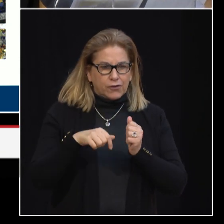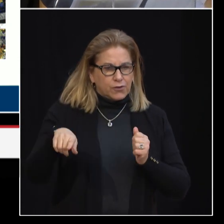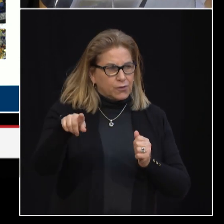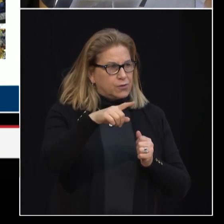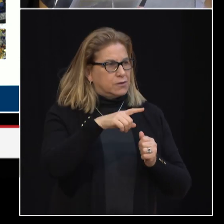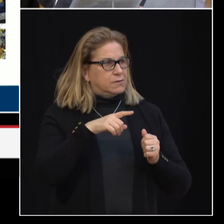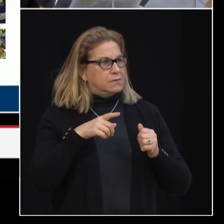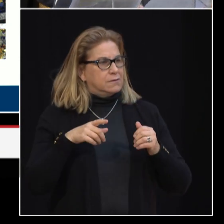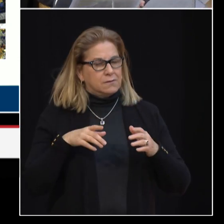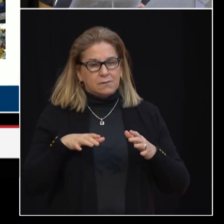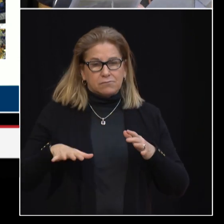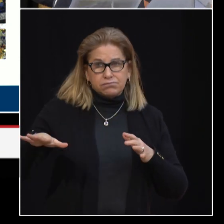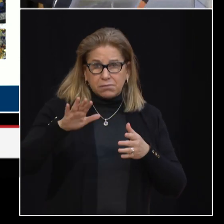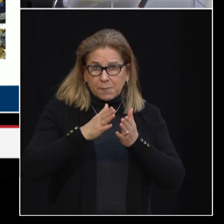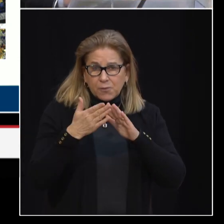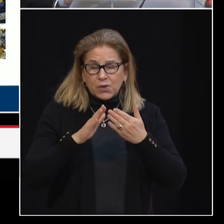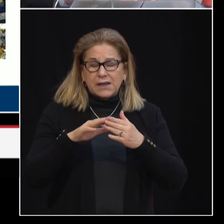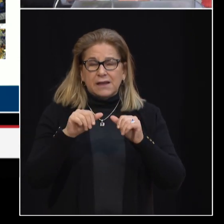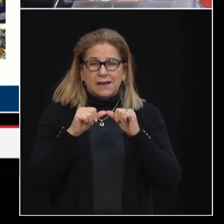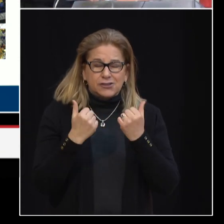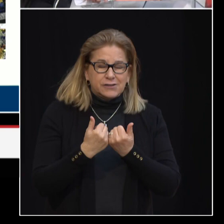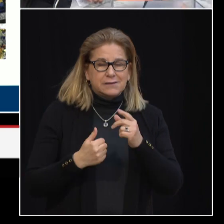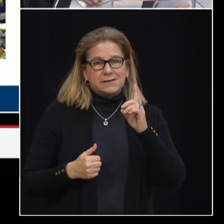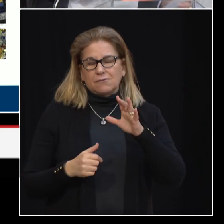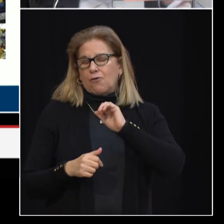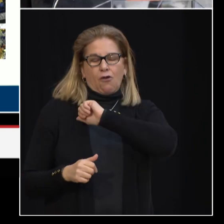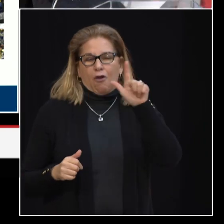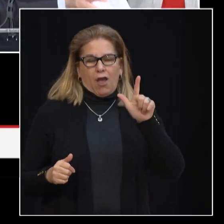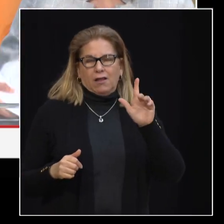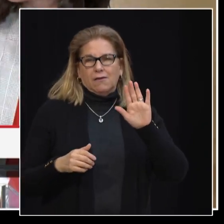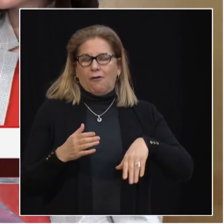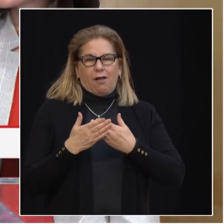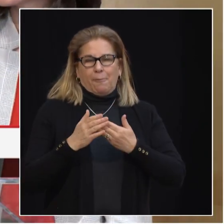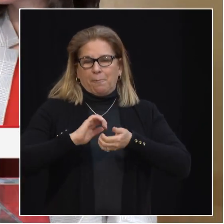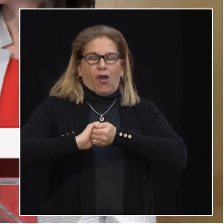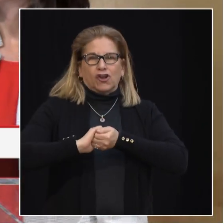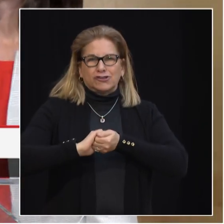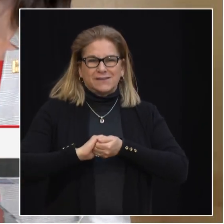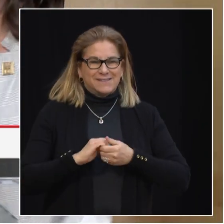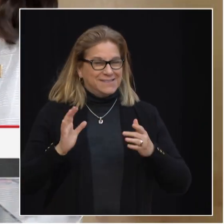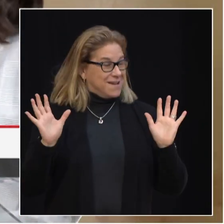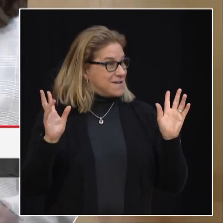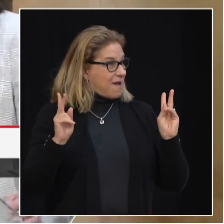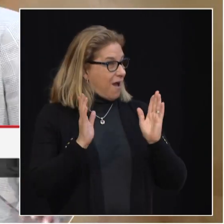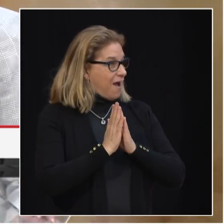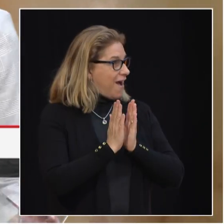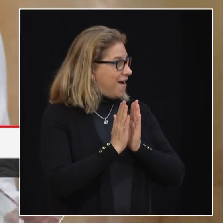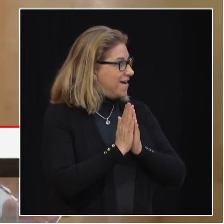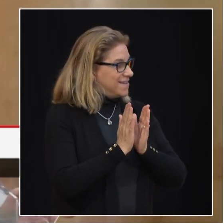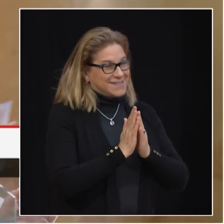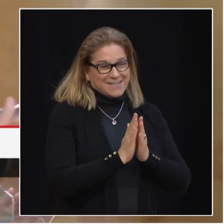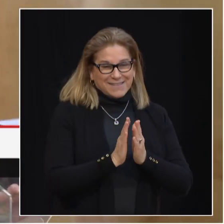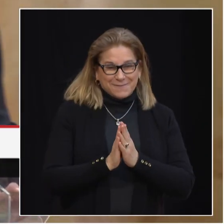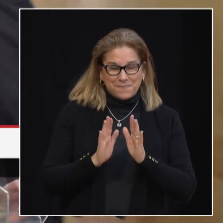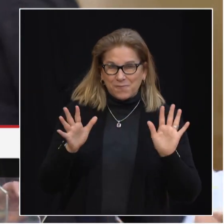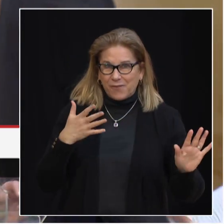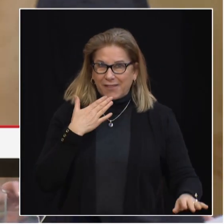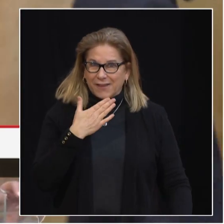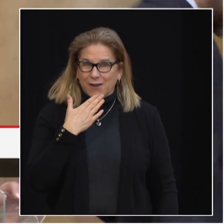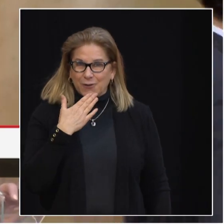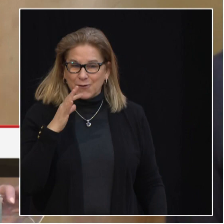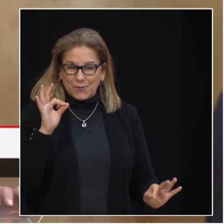D.C. Am I transitioning? Looks like you're done. Okay, wonderful. Thank you. Thank you,